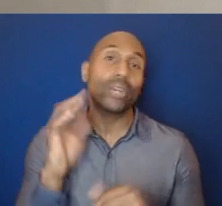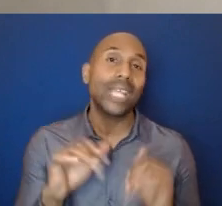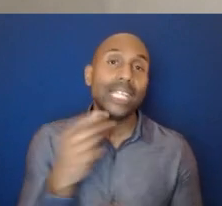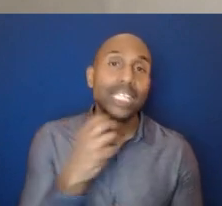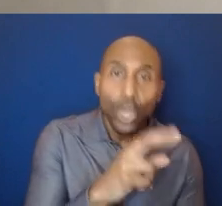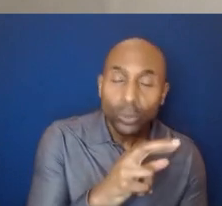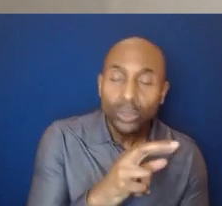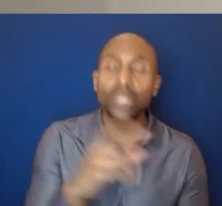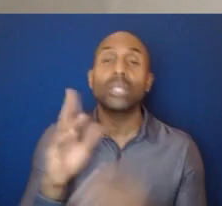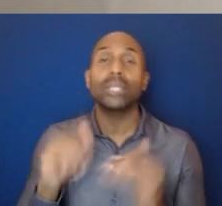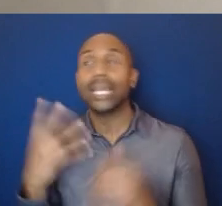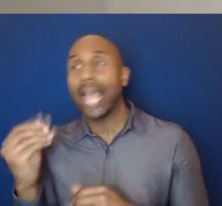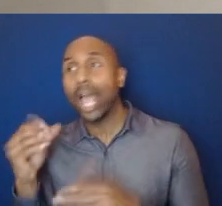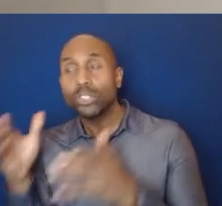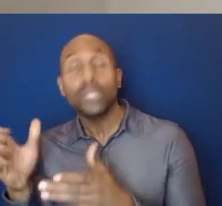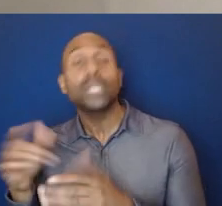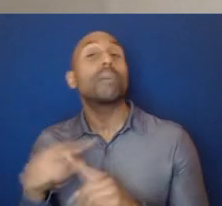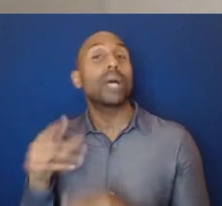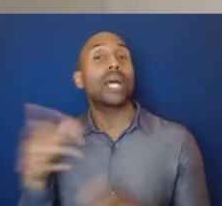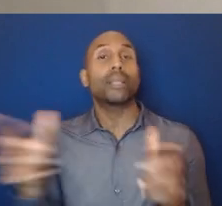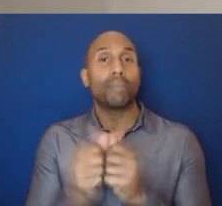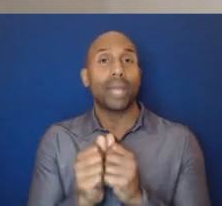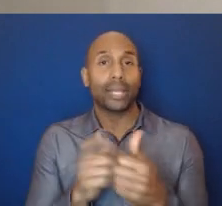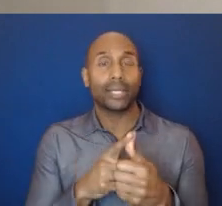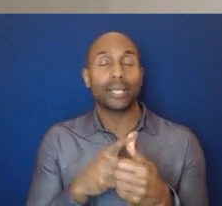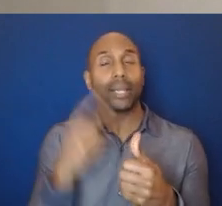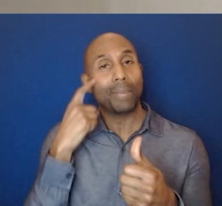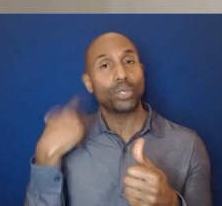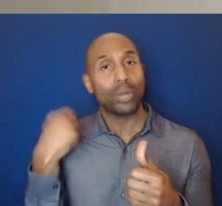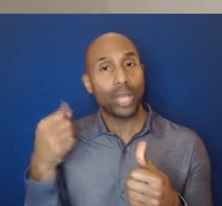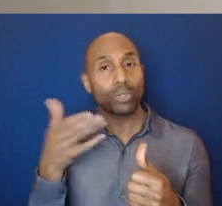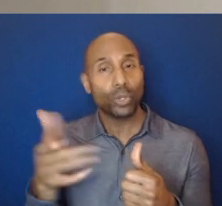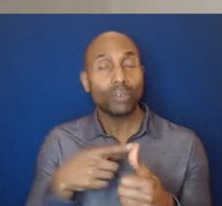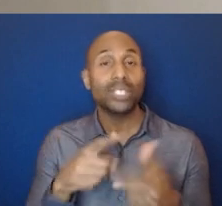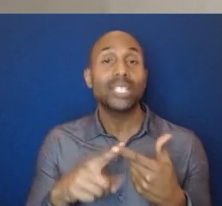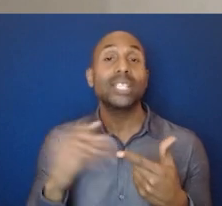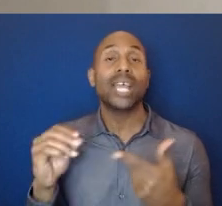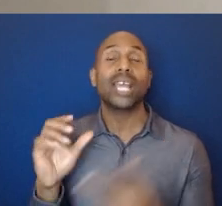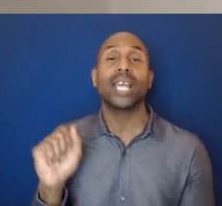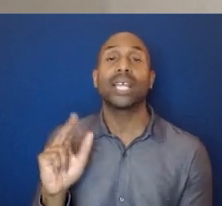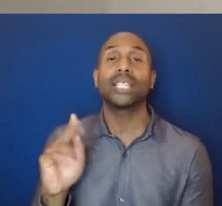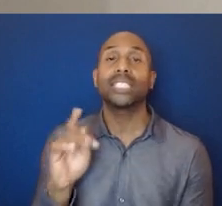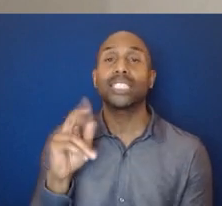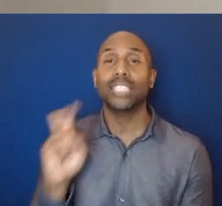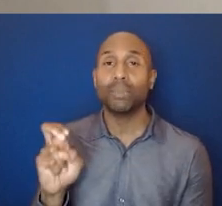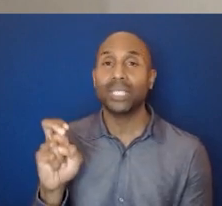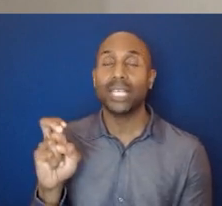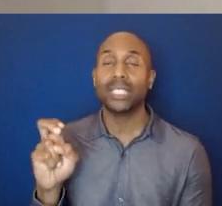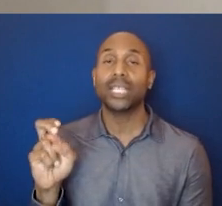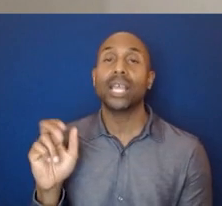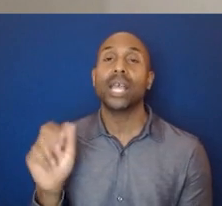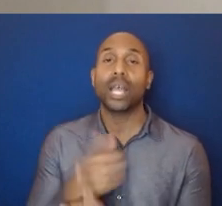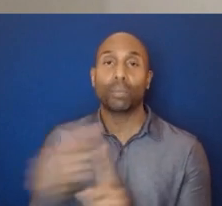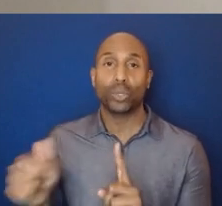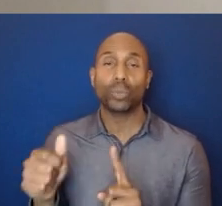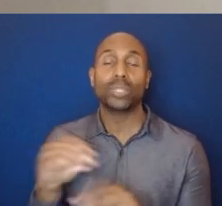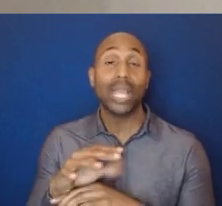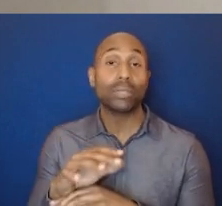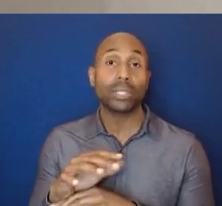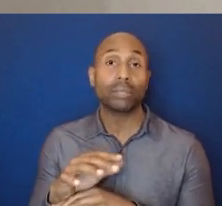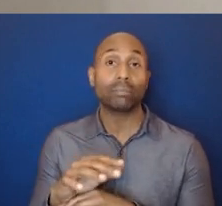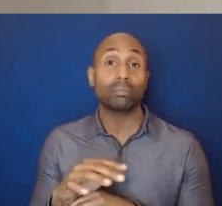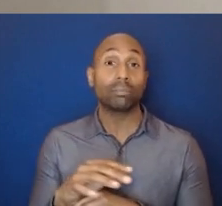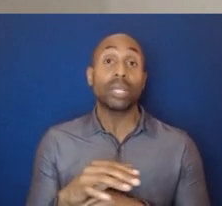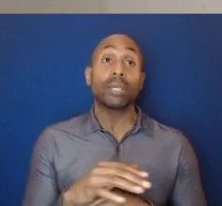services, substance abuse. It was invented here in New York City, and we don't have enough of it. And instead, we're